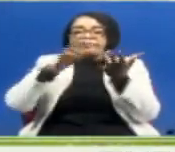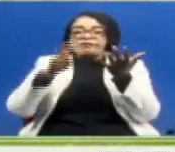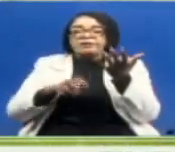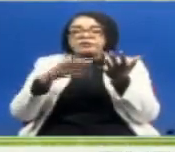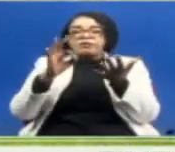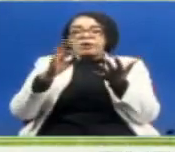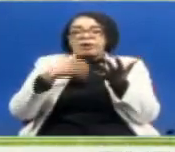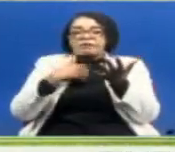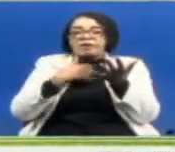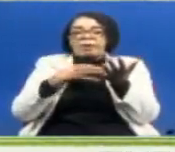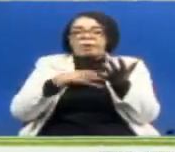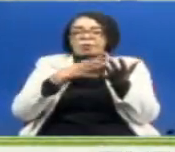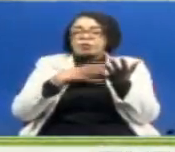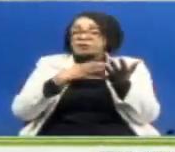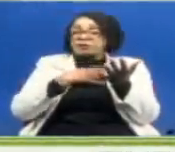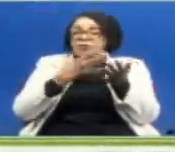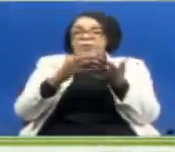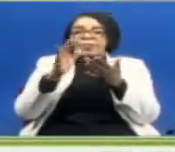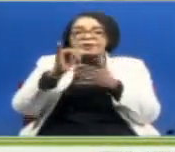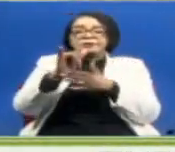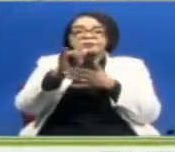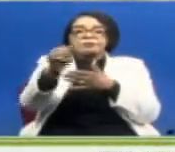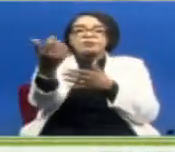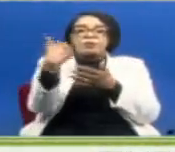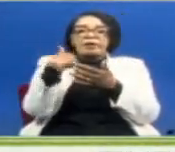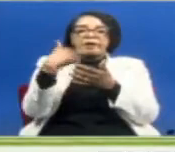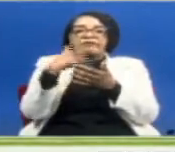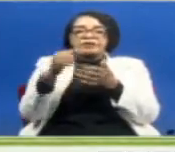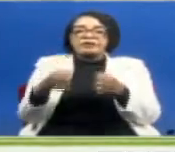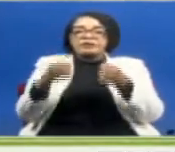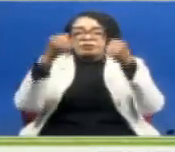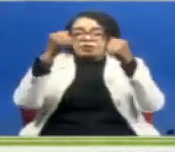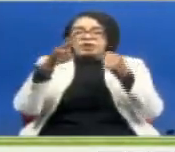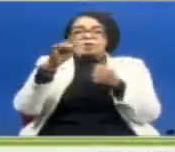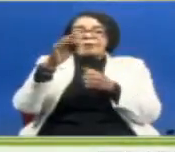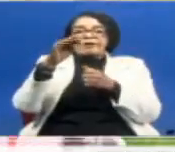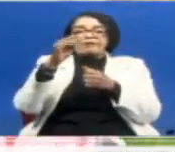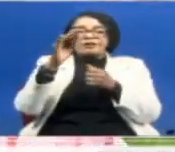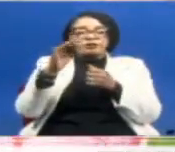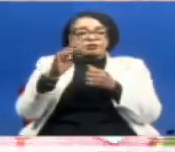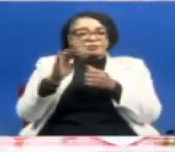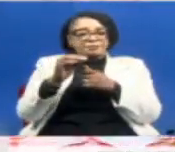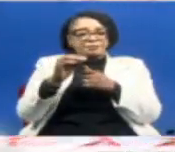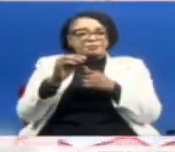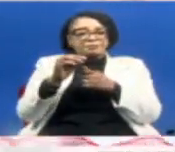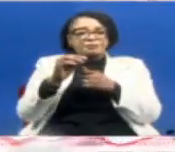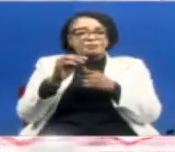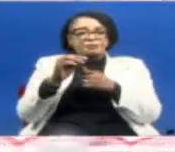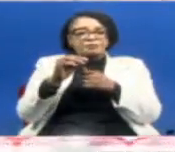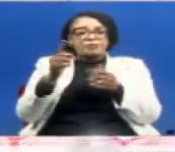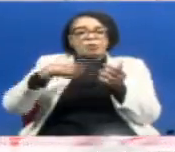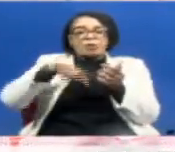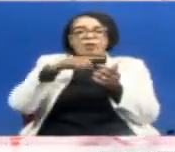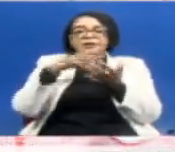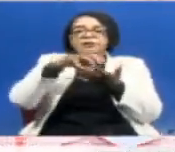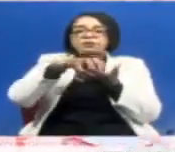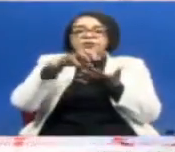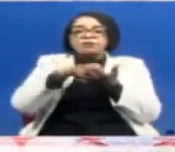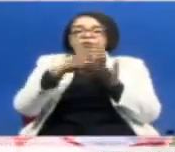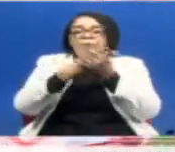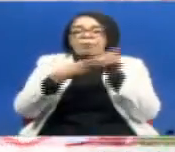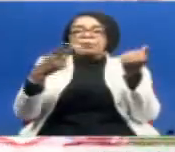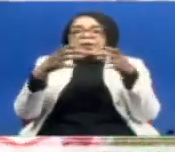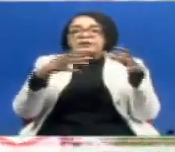with the perfect platform to retain their title in dominant fashion. Most definitely, we're looking at a situation whereby both teams get